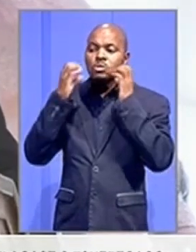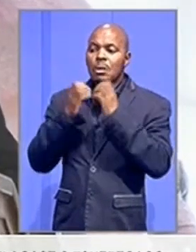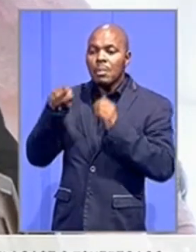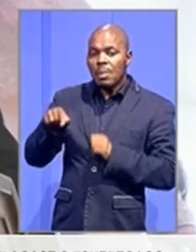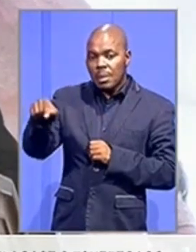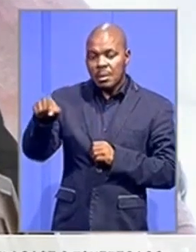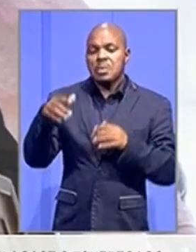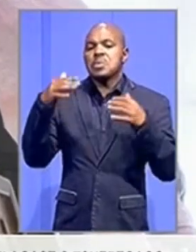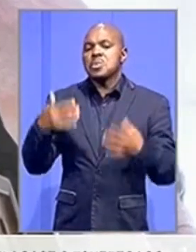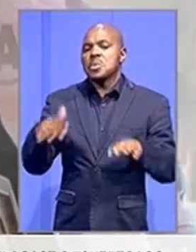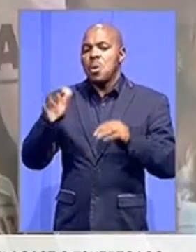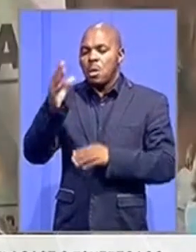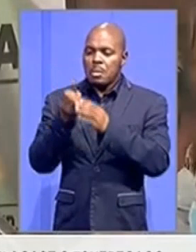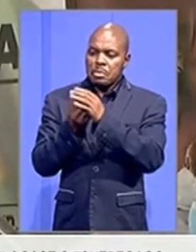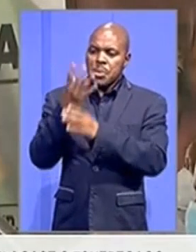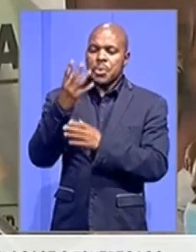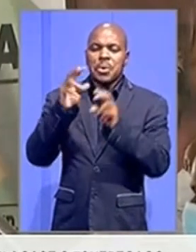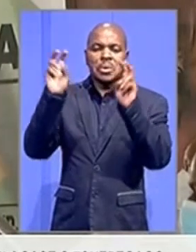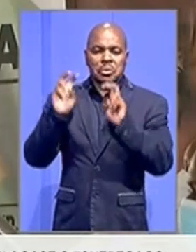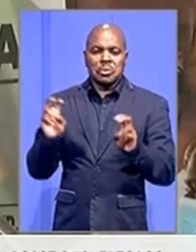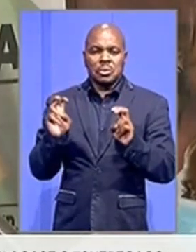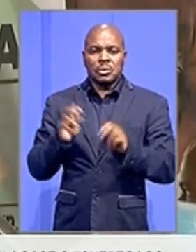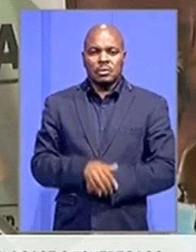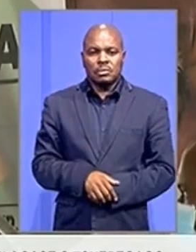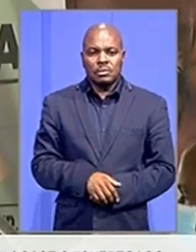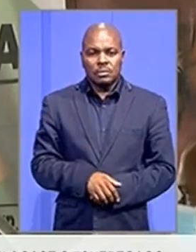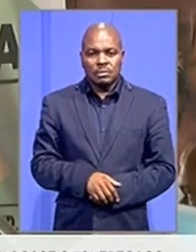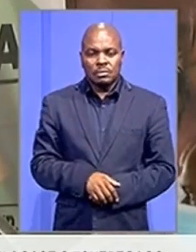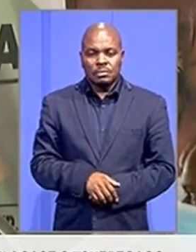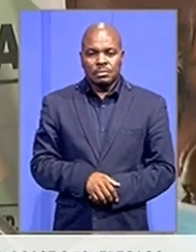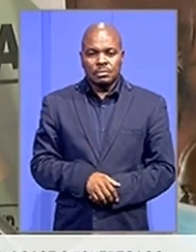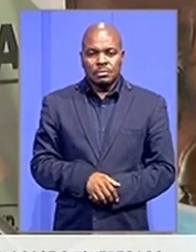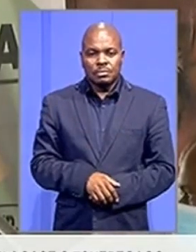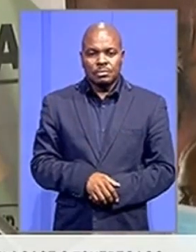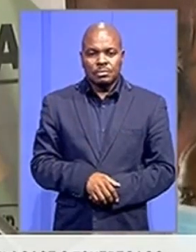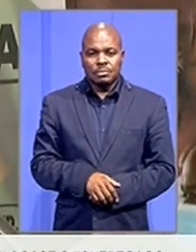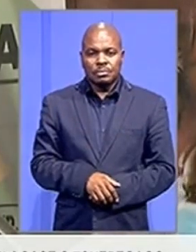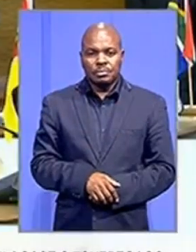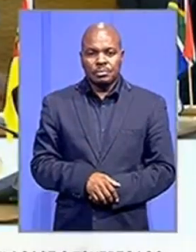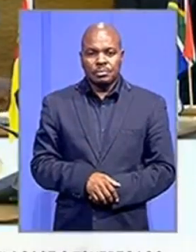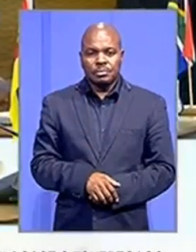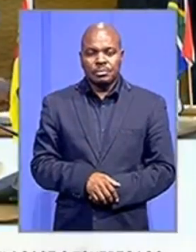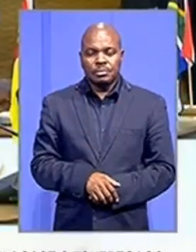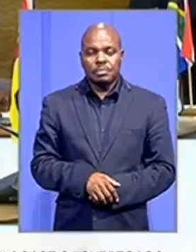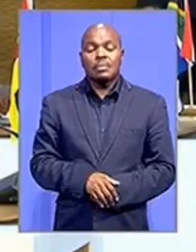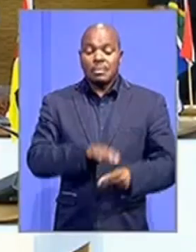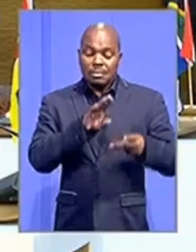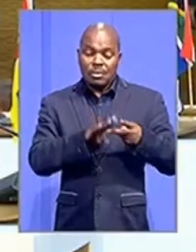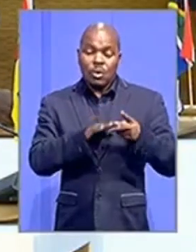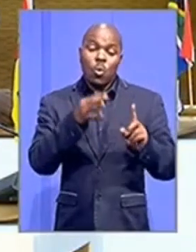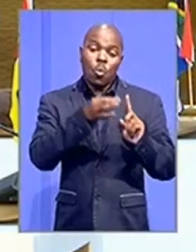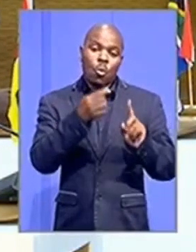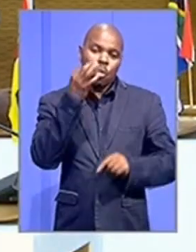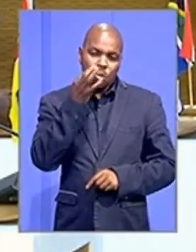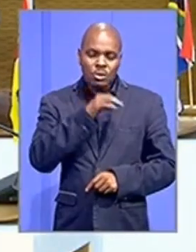be a great producer of electricity, as will Namibia as well. O bontshitse gape gore le ga Afrika